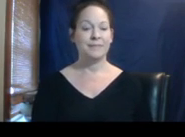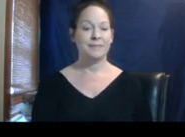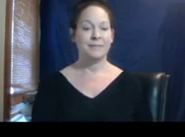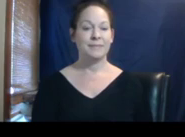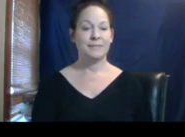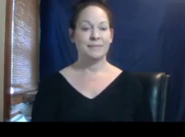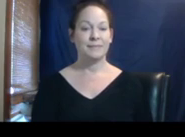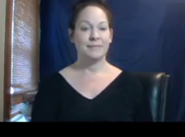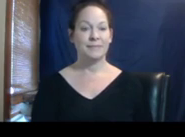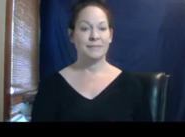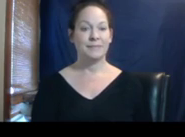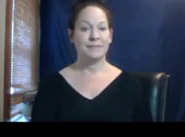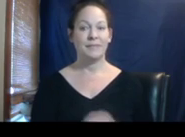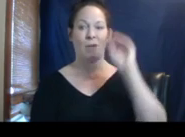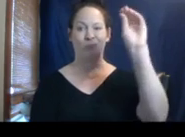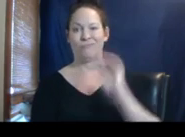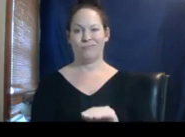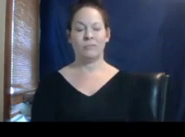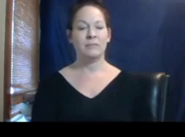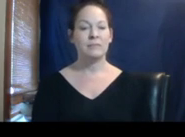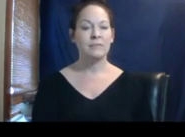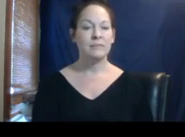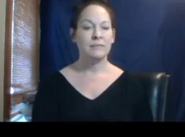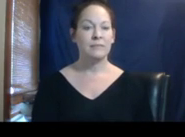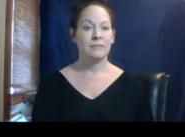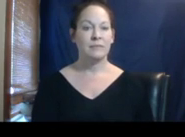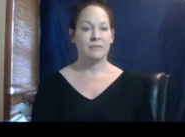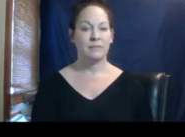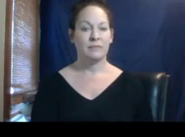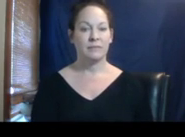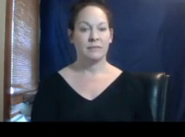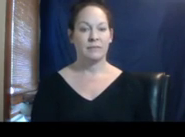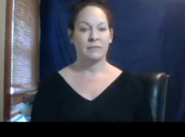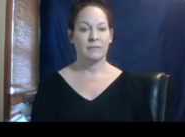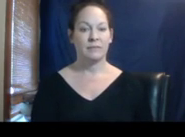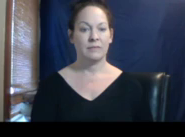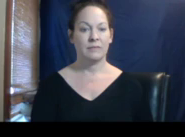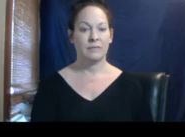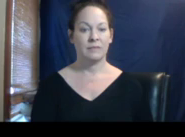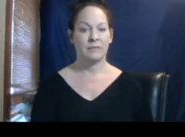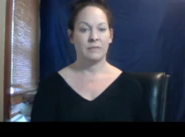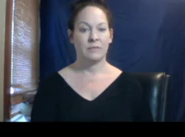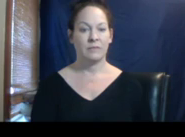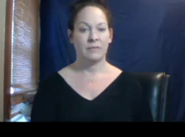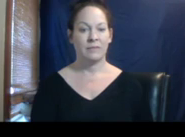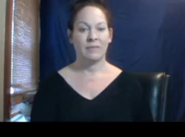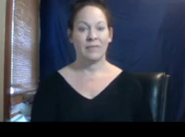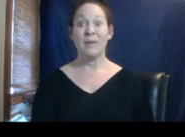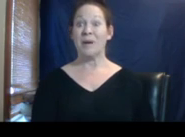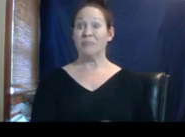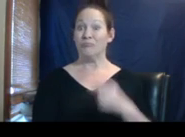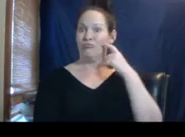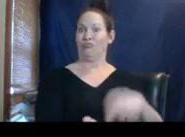and I'm going to divide it into this. But nope, I have my missing